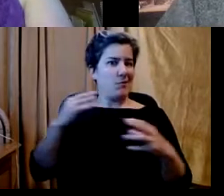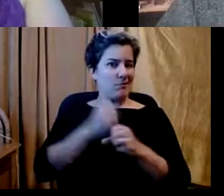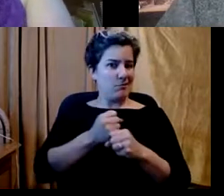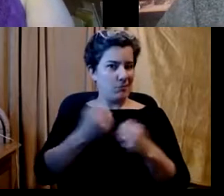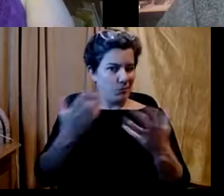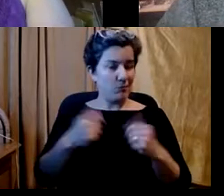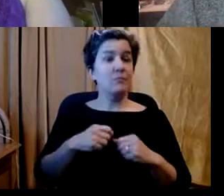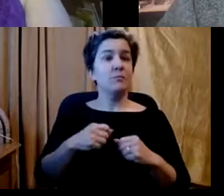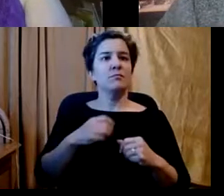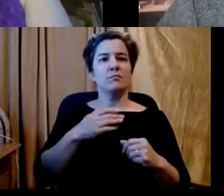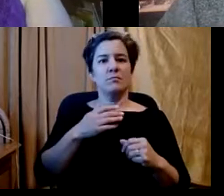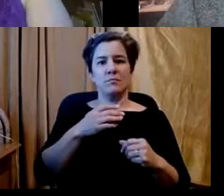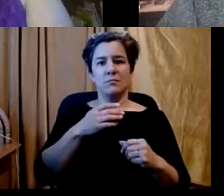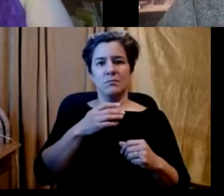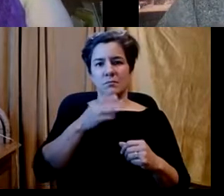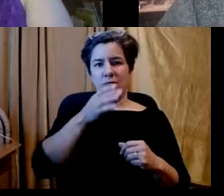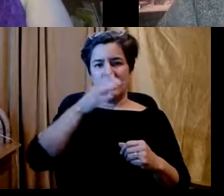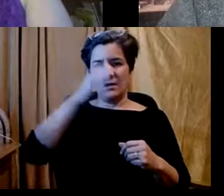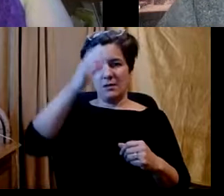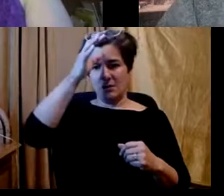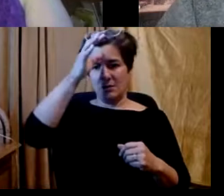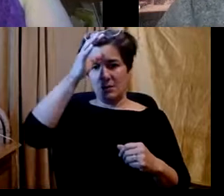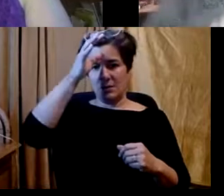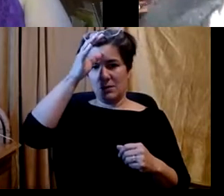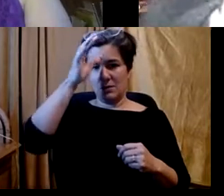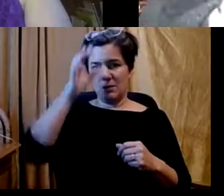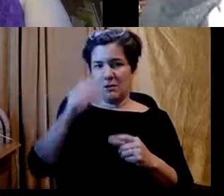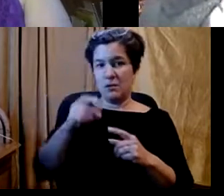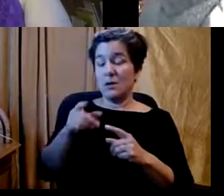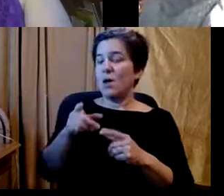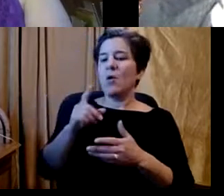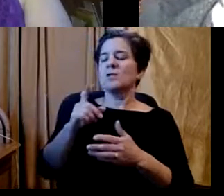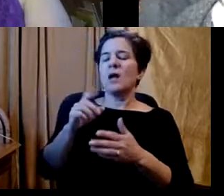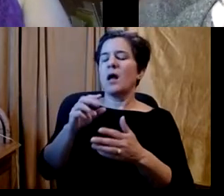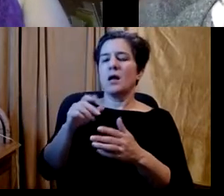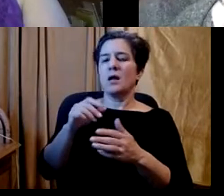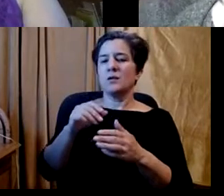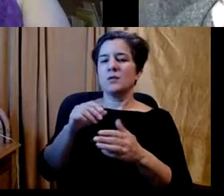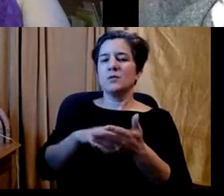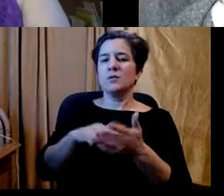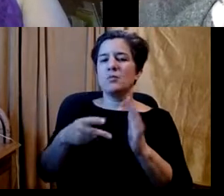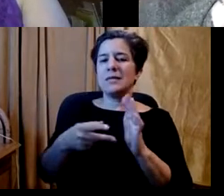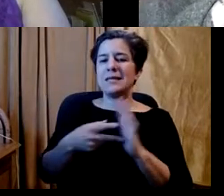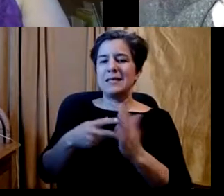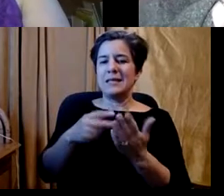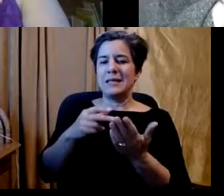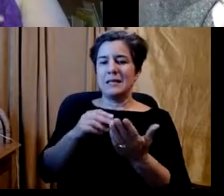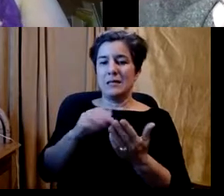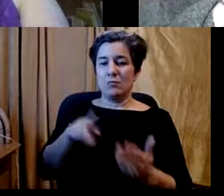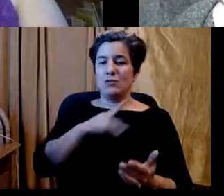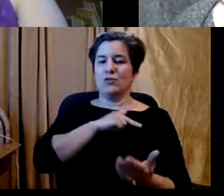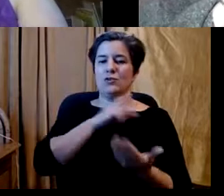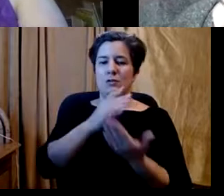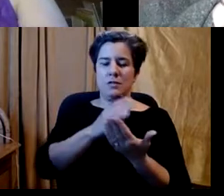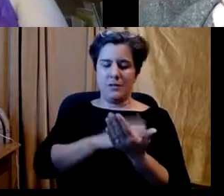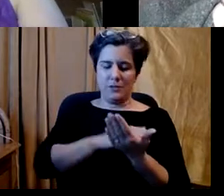had parents. I don't want you to jump all the way into it. If you could just tell me a little bit more of what you mean by that, about lessons learned. You just mean our personal lessons learned, or what do you mean? Yeah, what